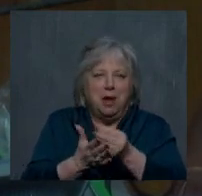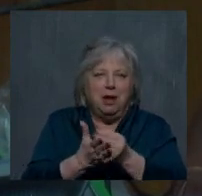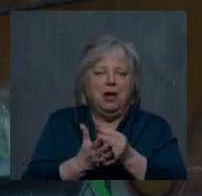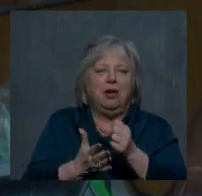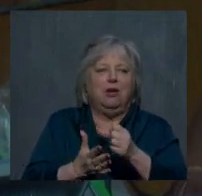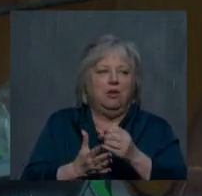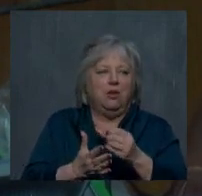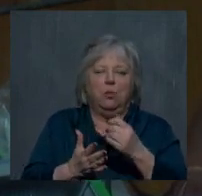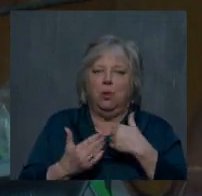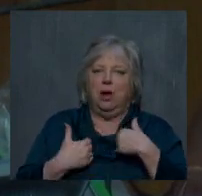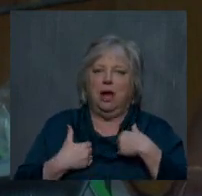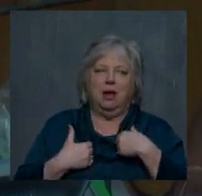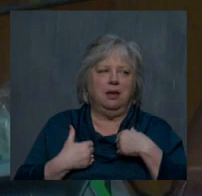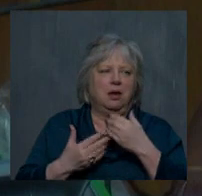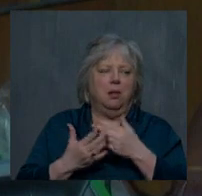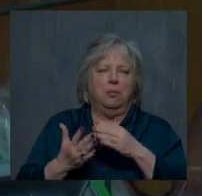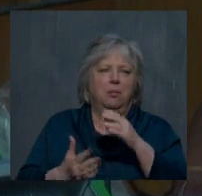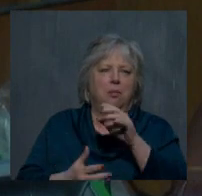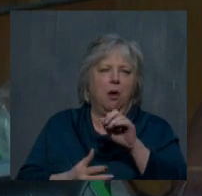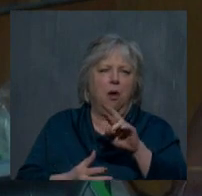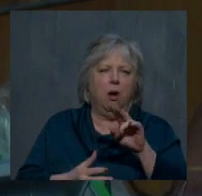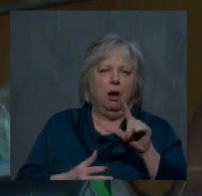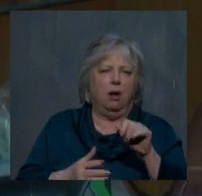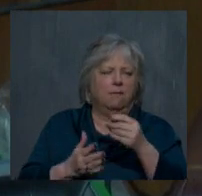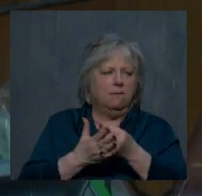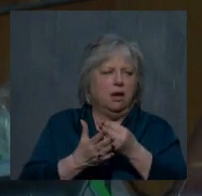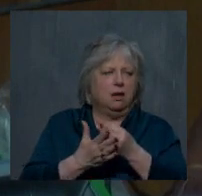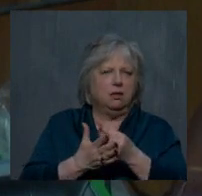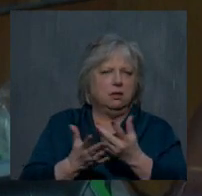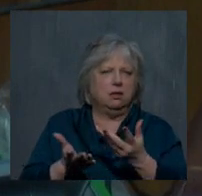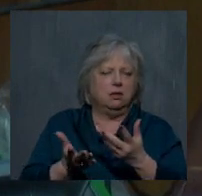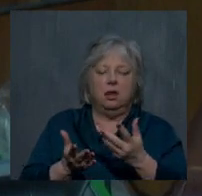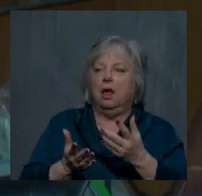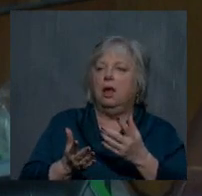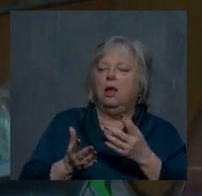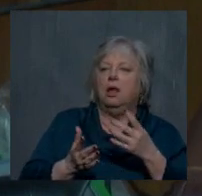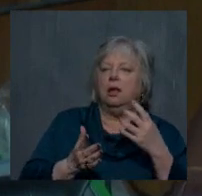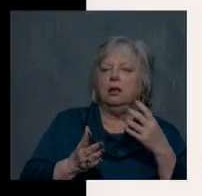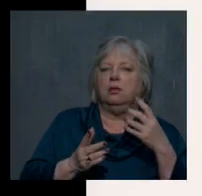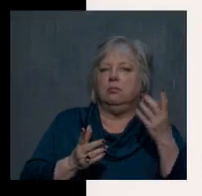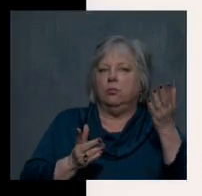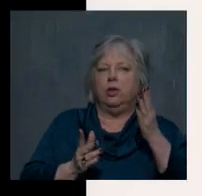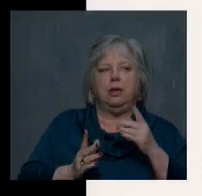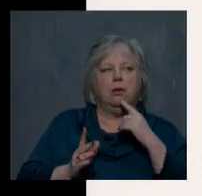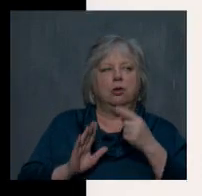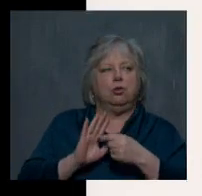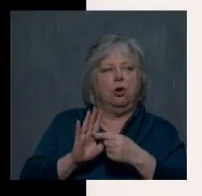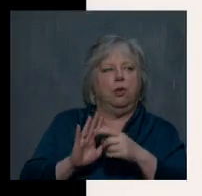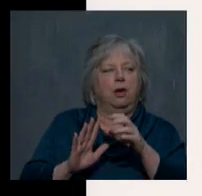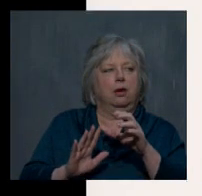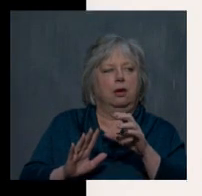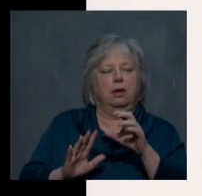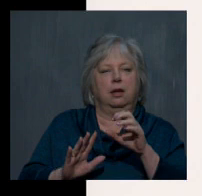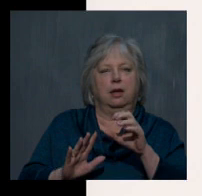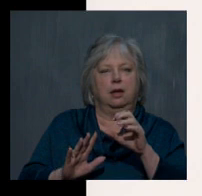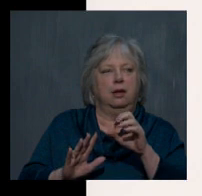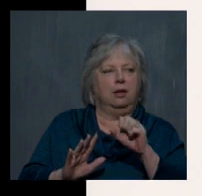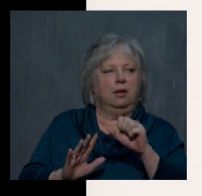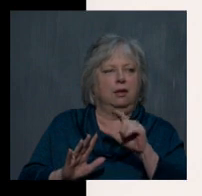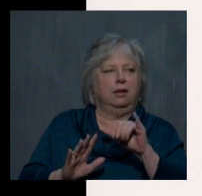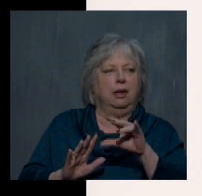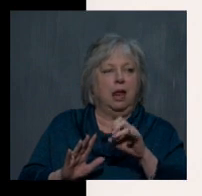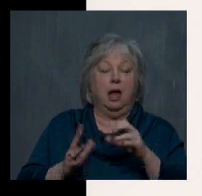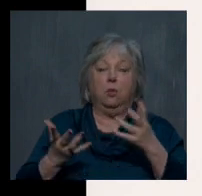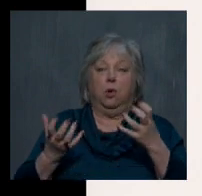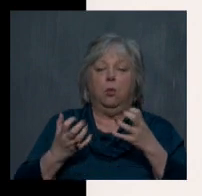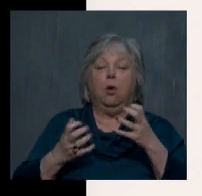some I think RLF funds. If you could go to the slide on that. So that's of course, the phone number we want